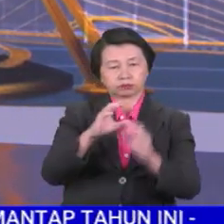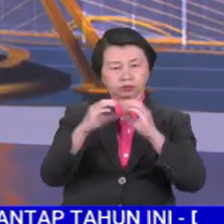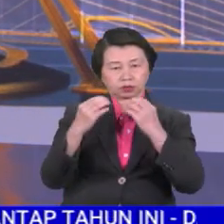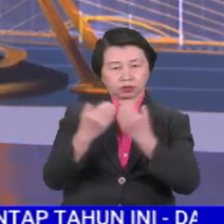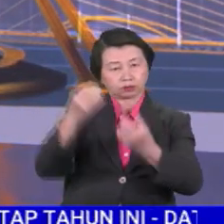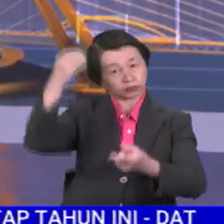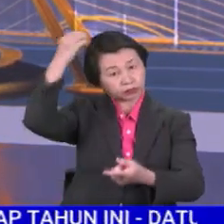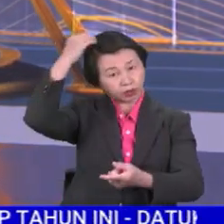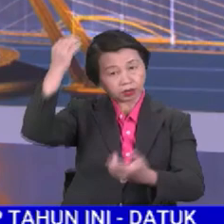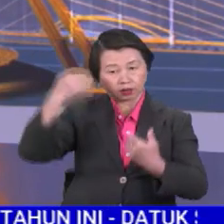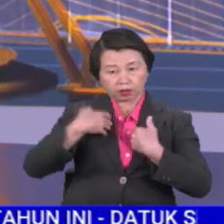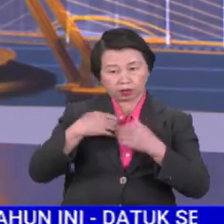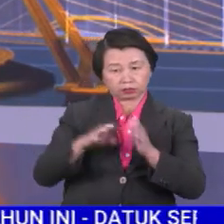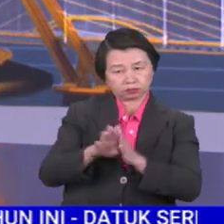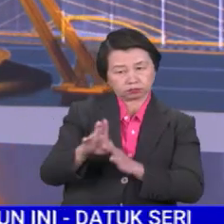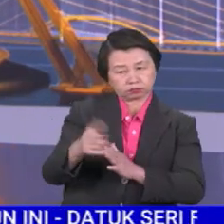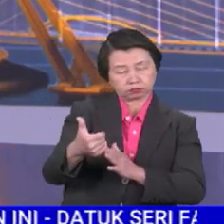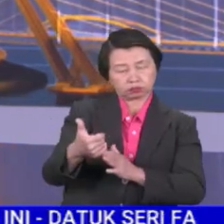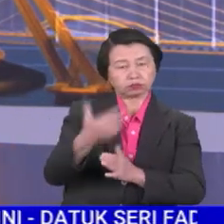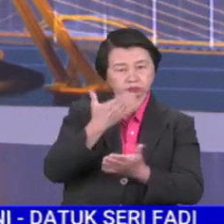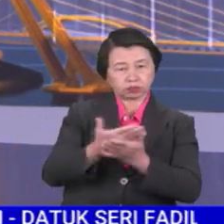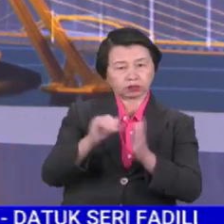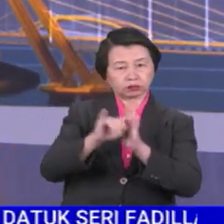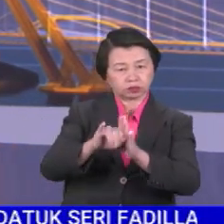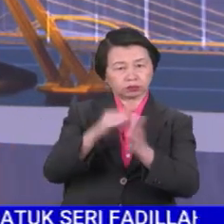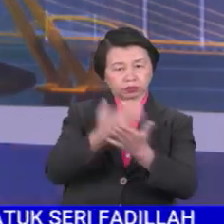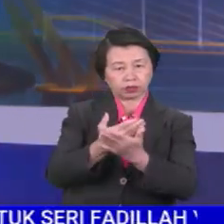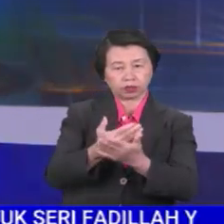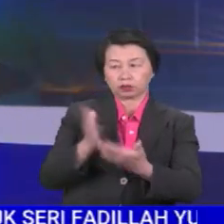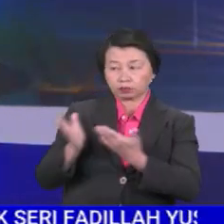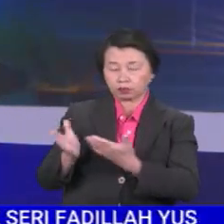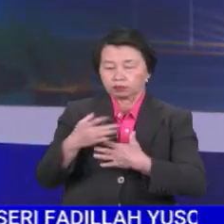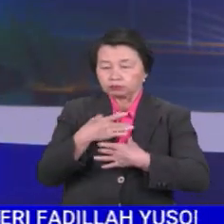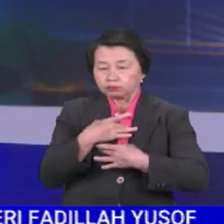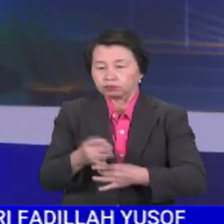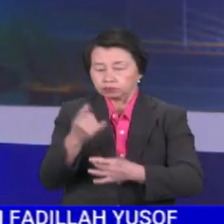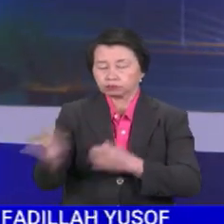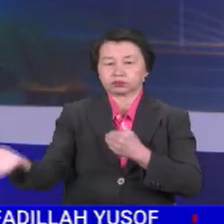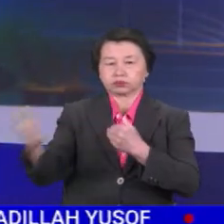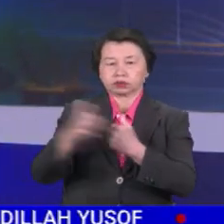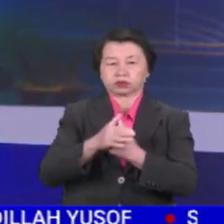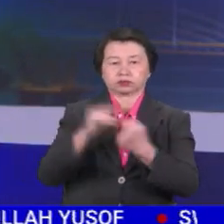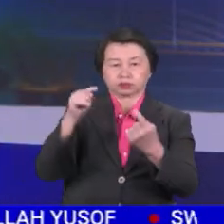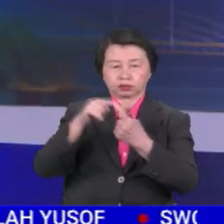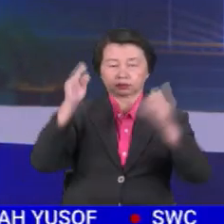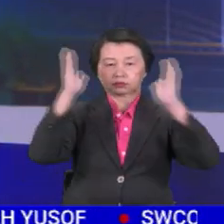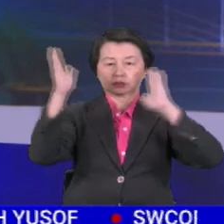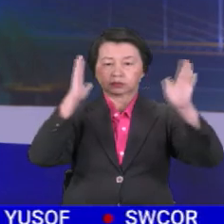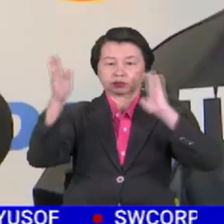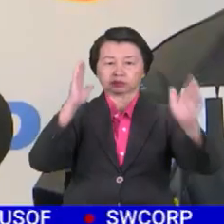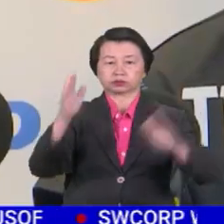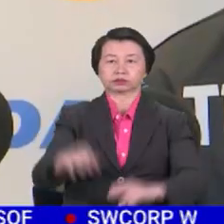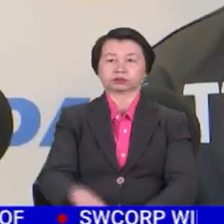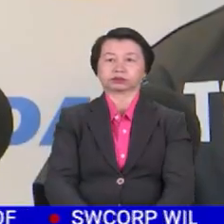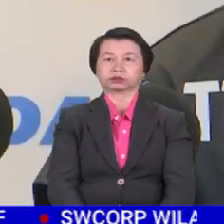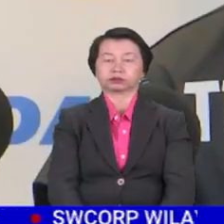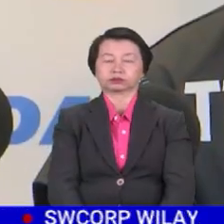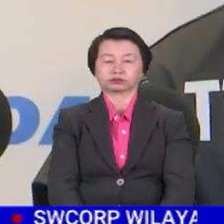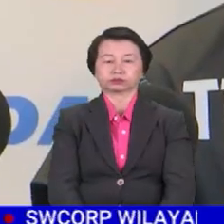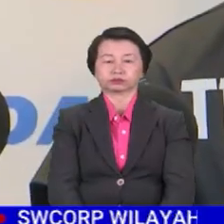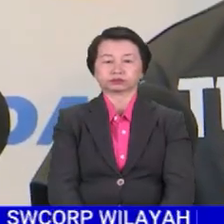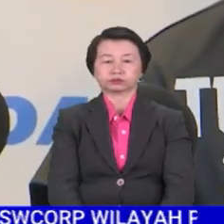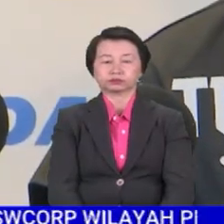itu mempunyai reputasi baik sekaligus membuatkan beliau tertarik untuk kembali ke Malaysia.